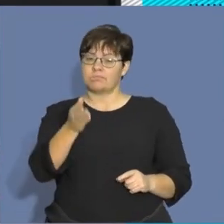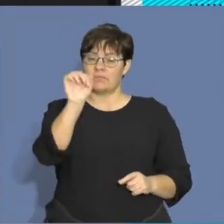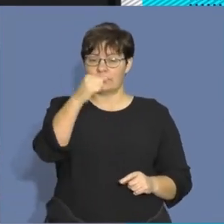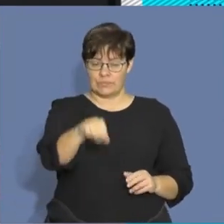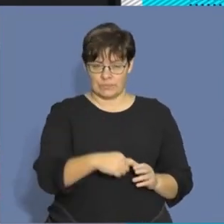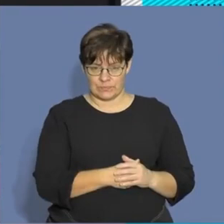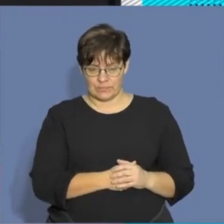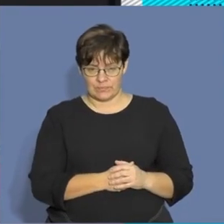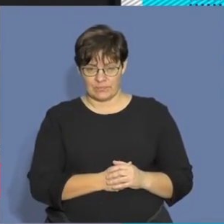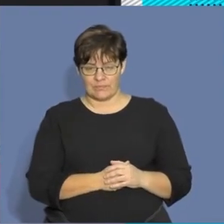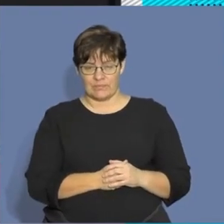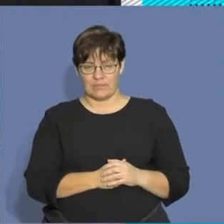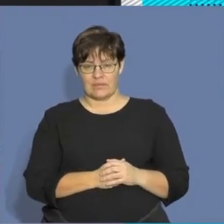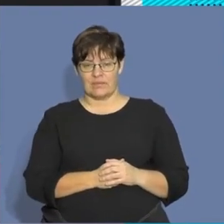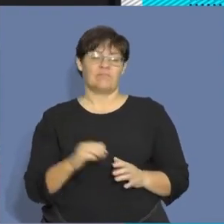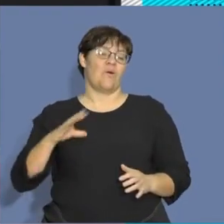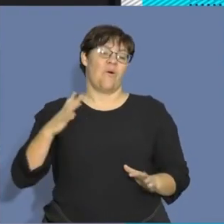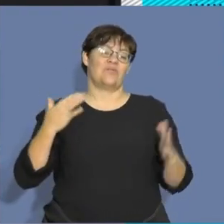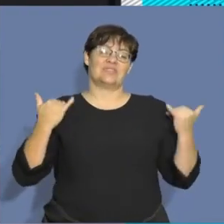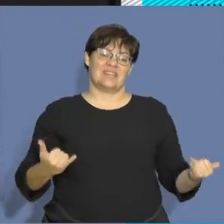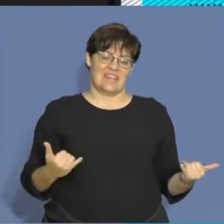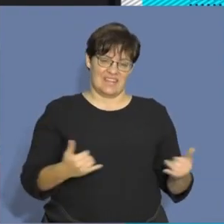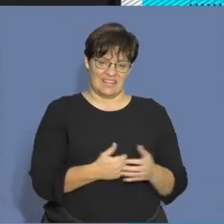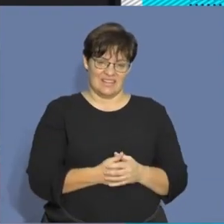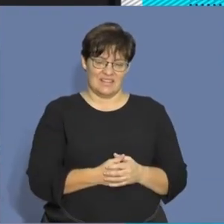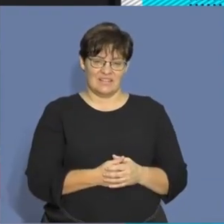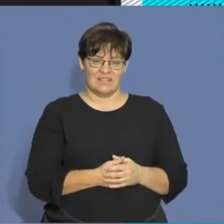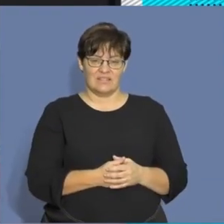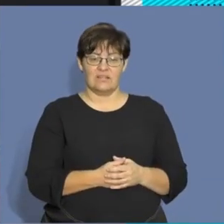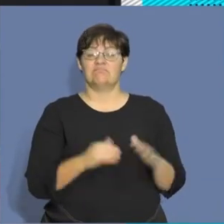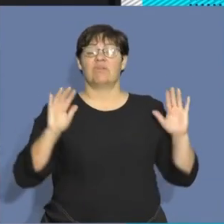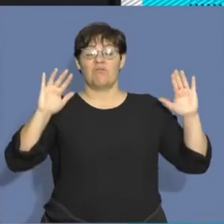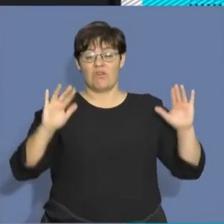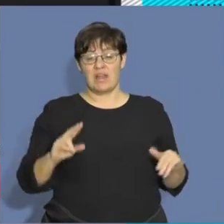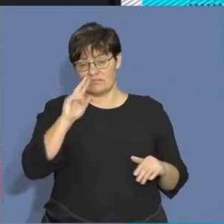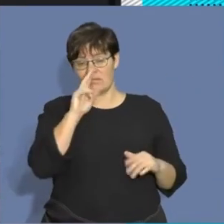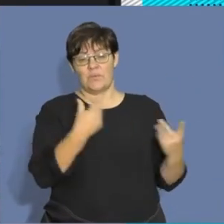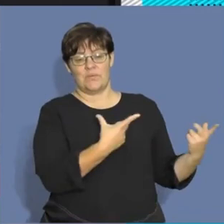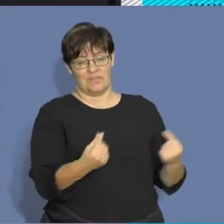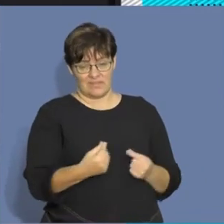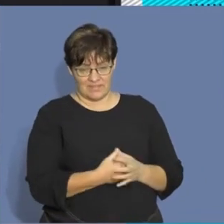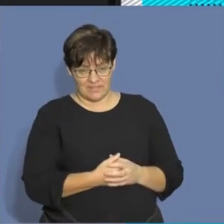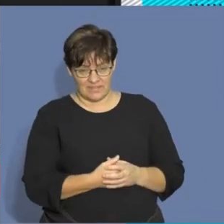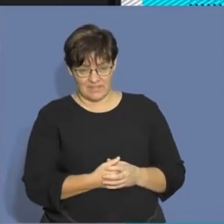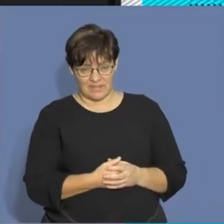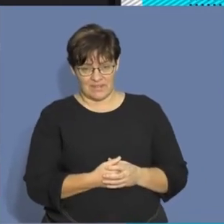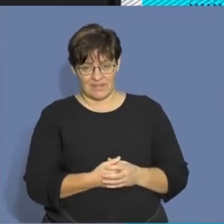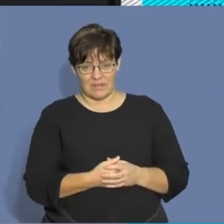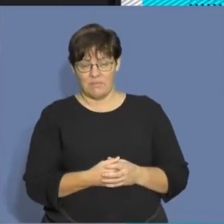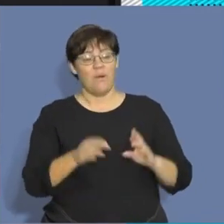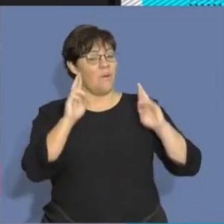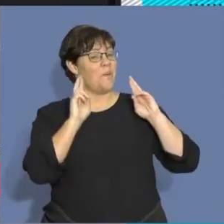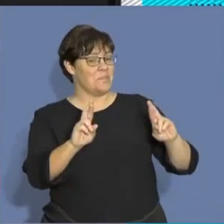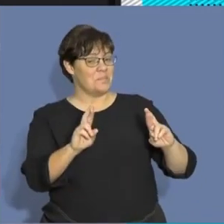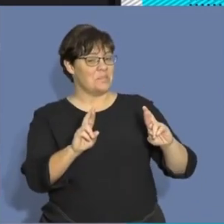circle. Wonderful. That's all we have time for today. It's been great to be able to do this with you guys. I hope